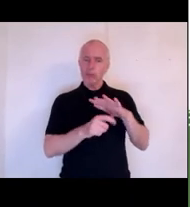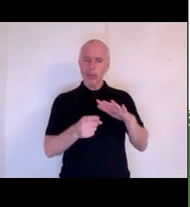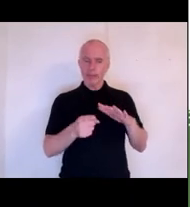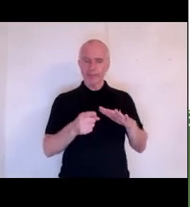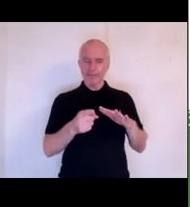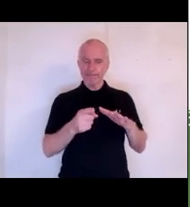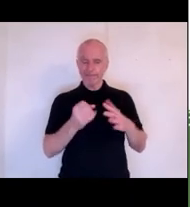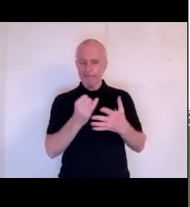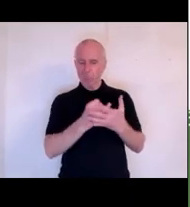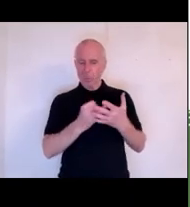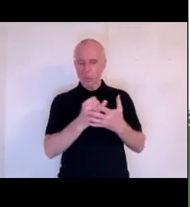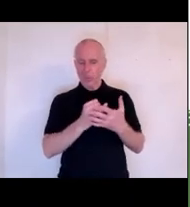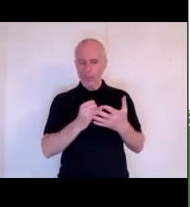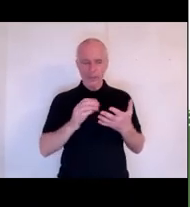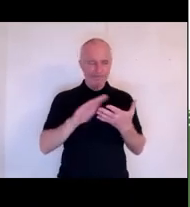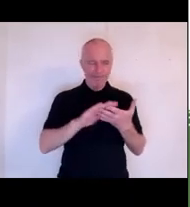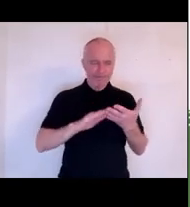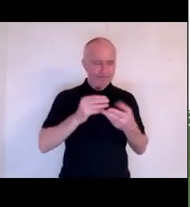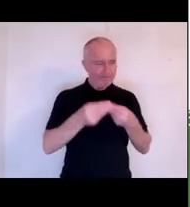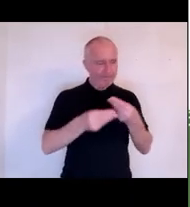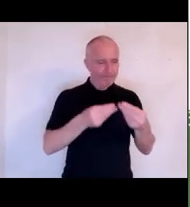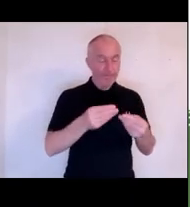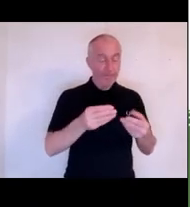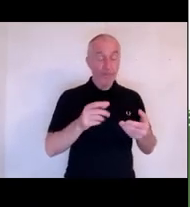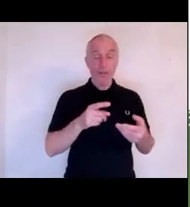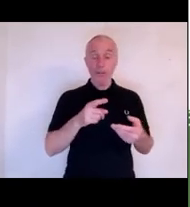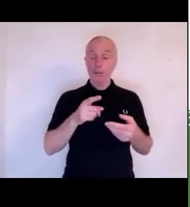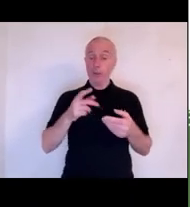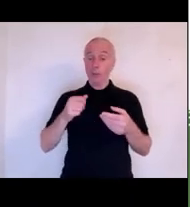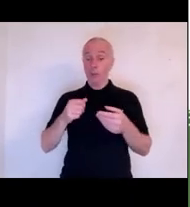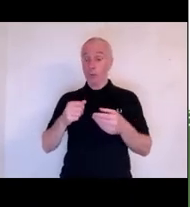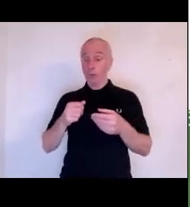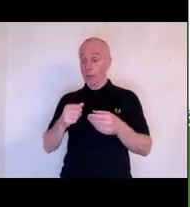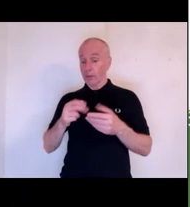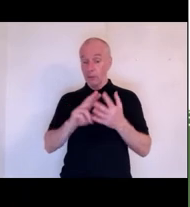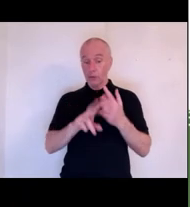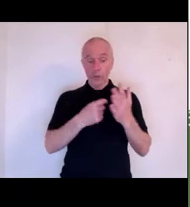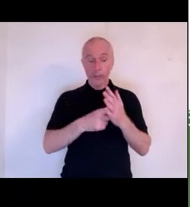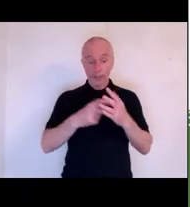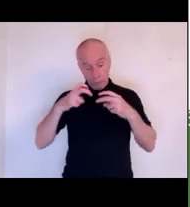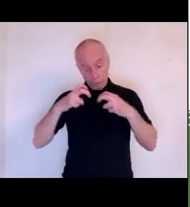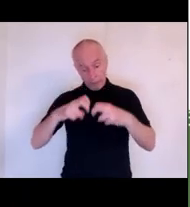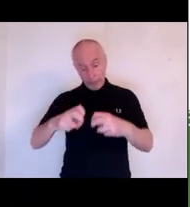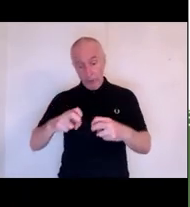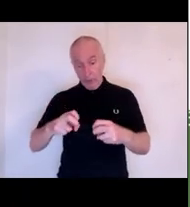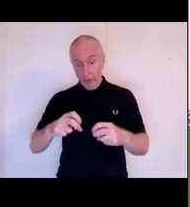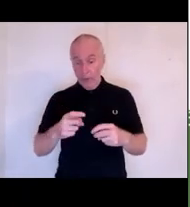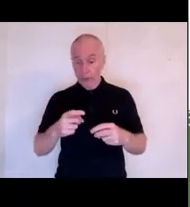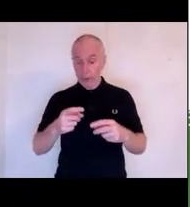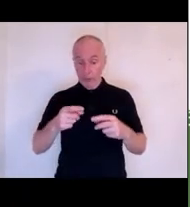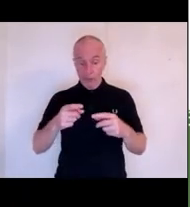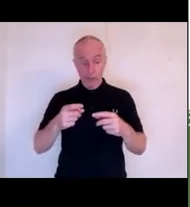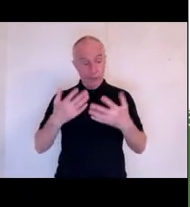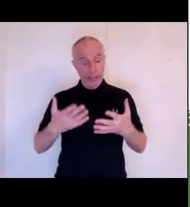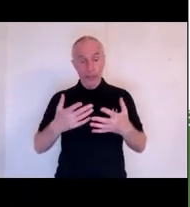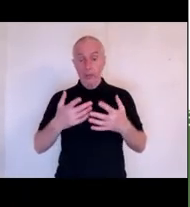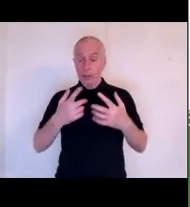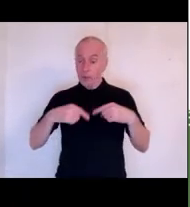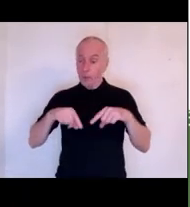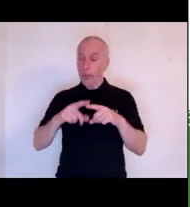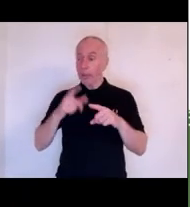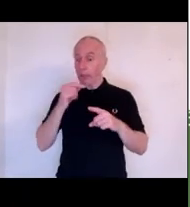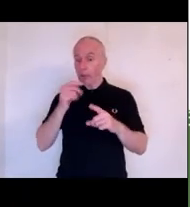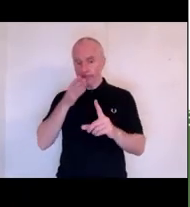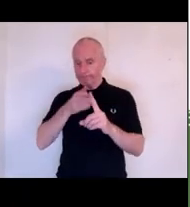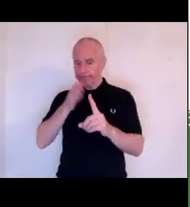So there's a real opportunity in some of the nuclear data research that we look at that we could start to identify new isotopes that can be used